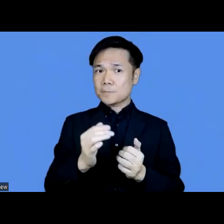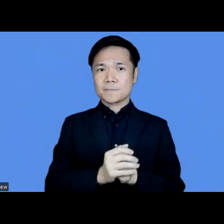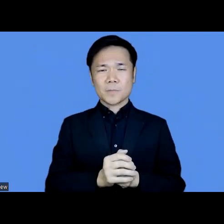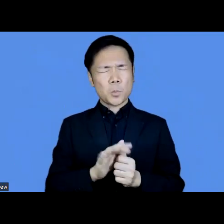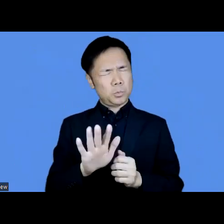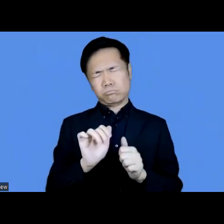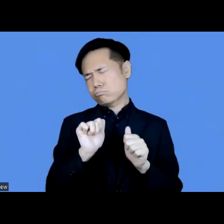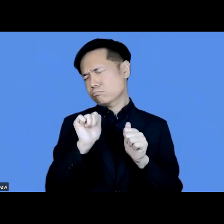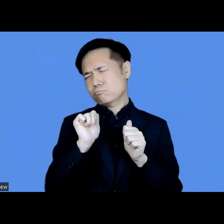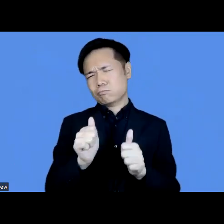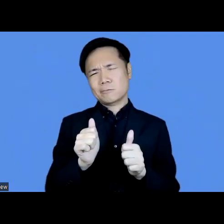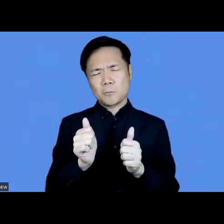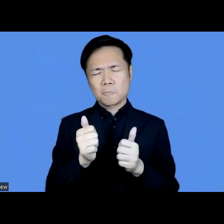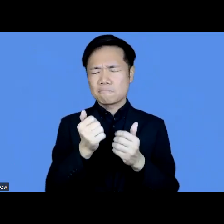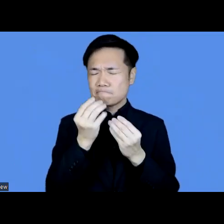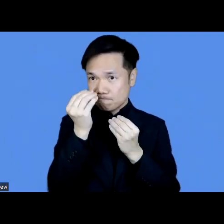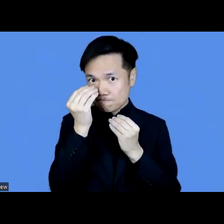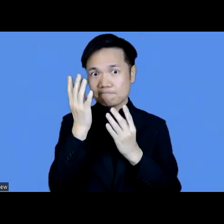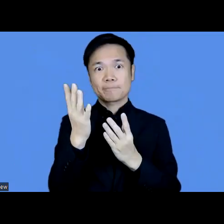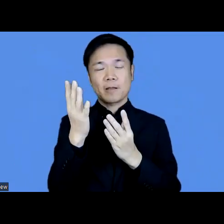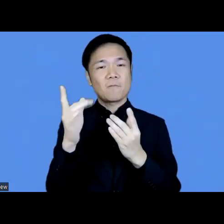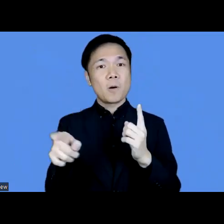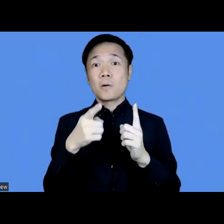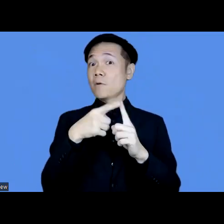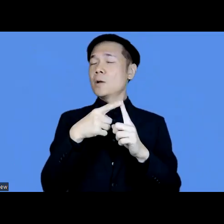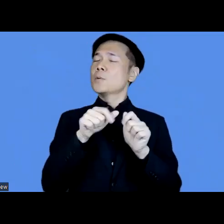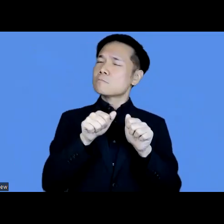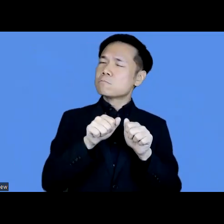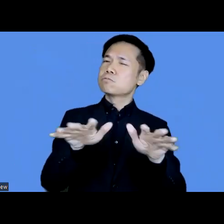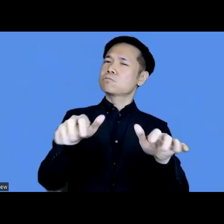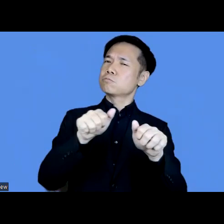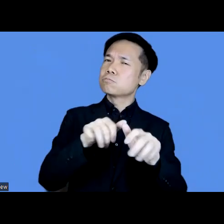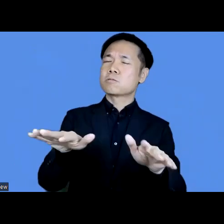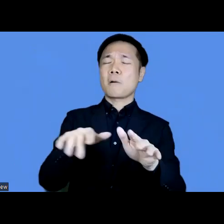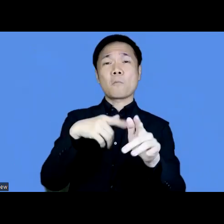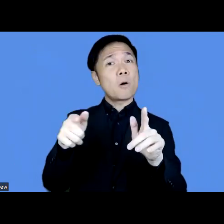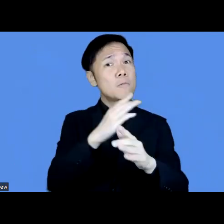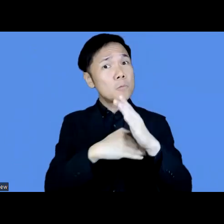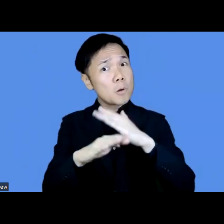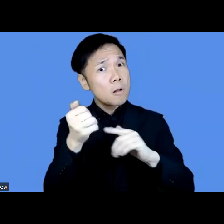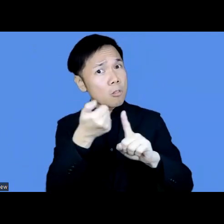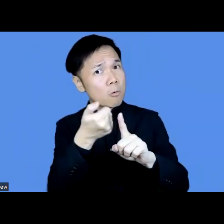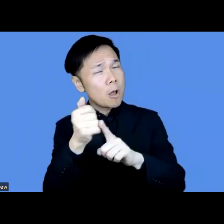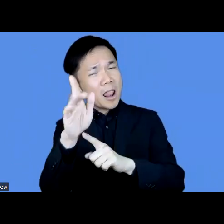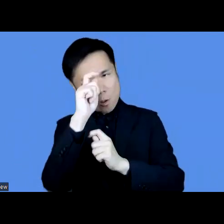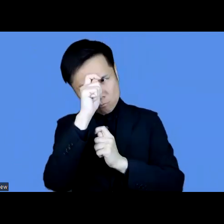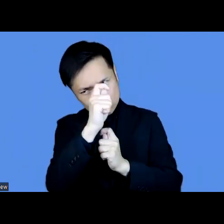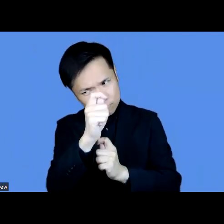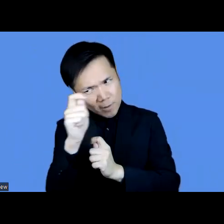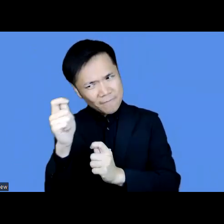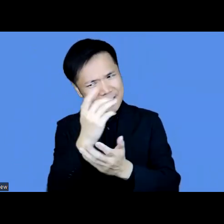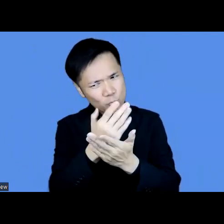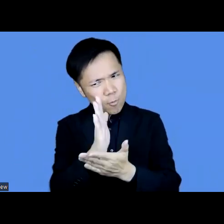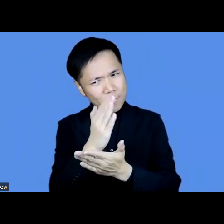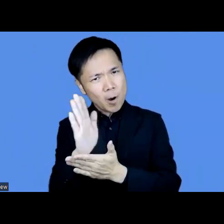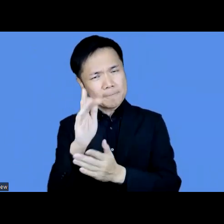experience in terms of promoting the right of persons with disabilities and the right to data, if we want to